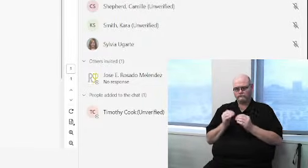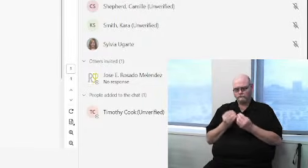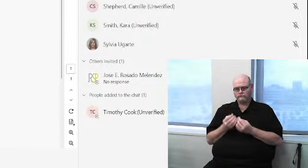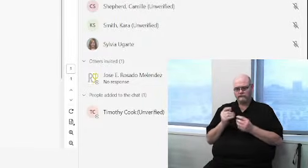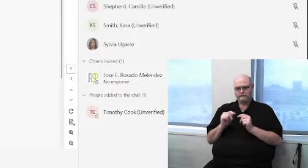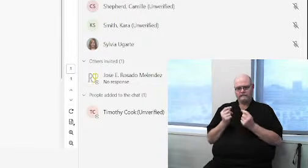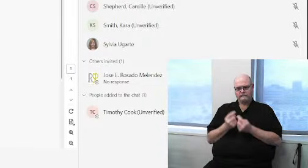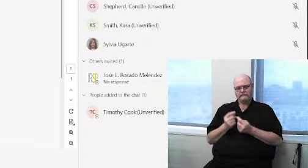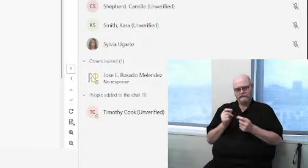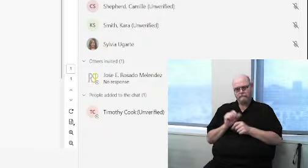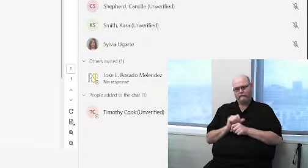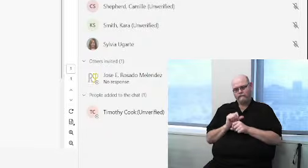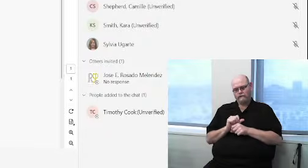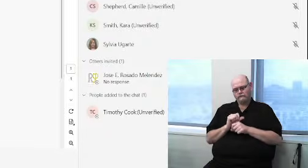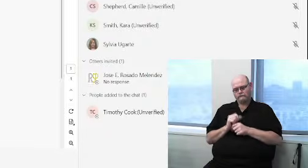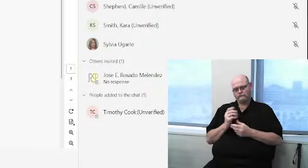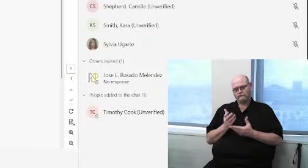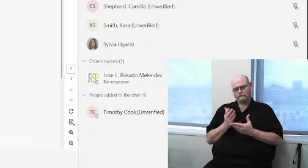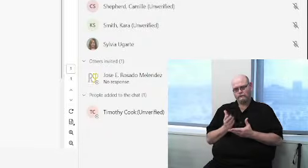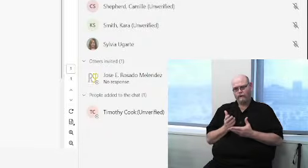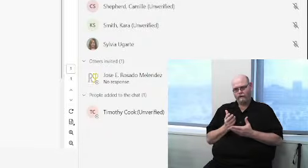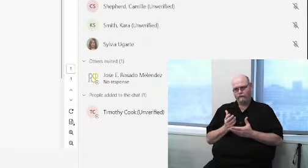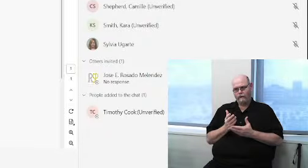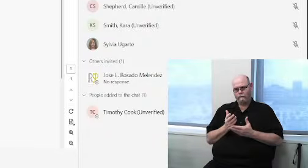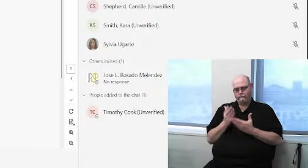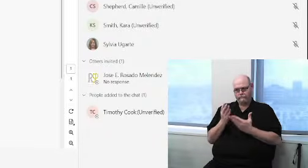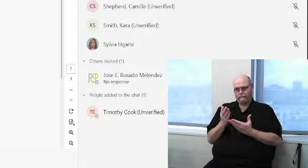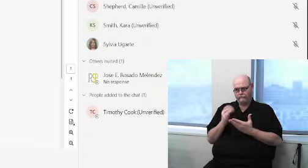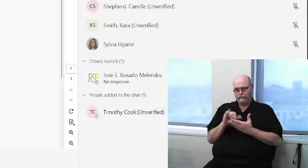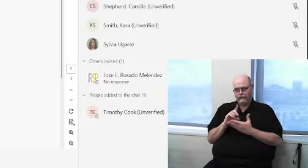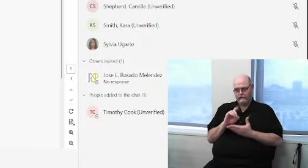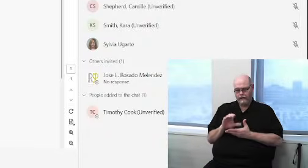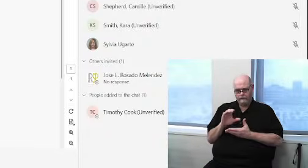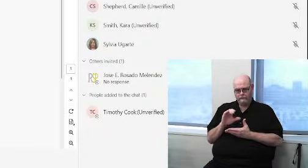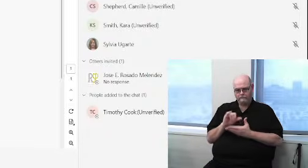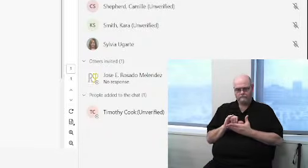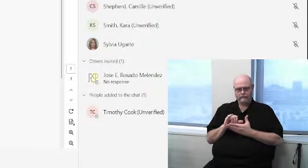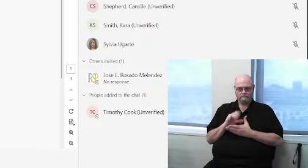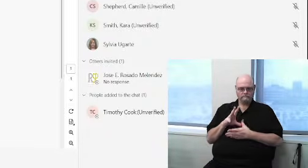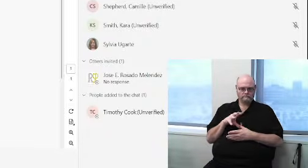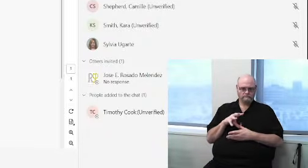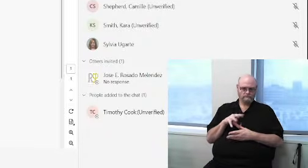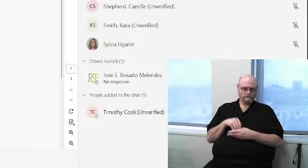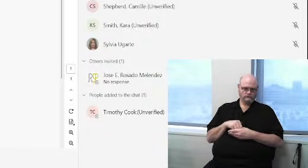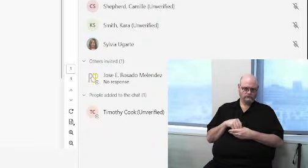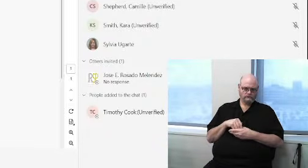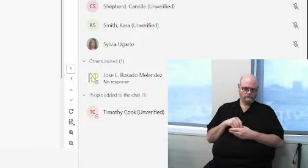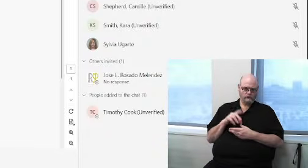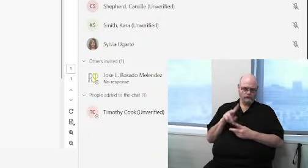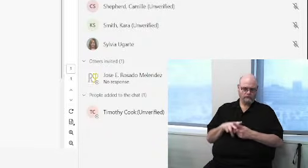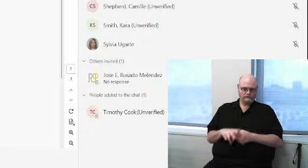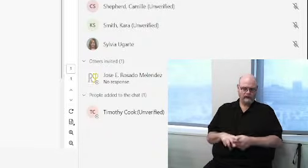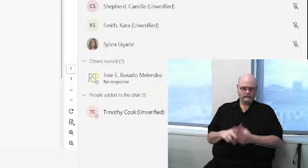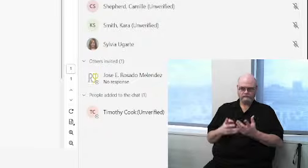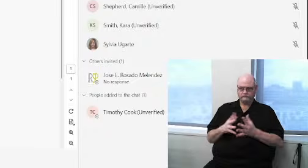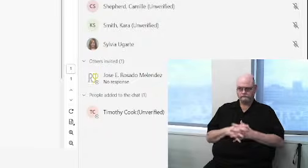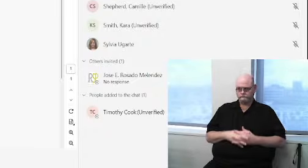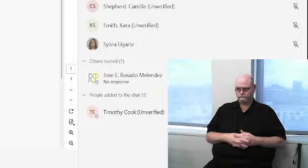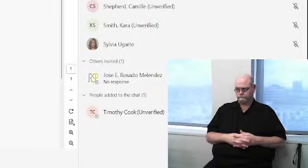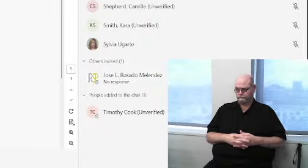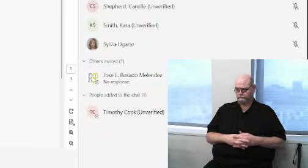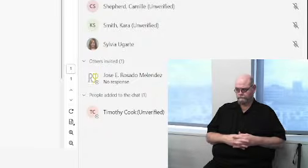operations organization is a team effort. So the author of the actual documentation that goes into these